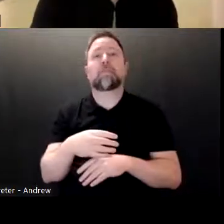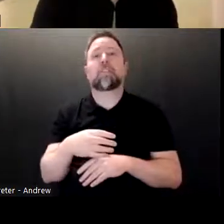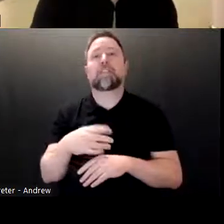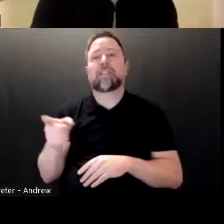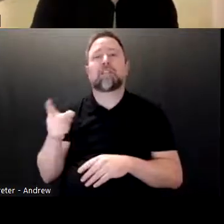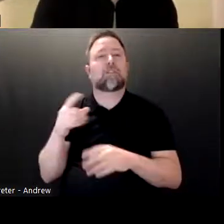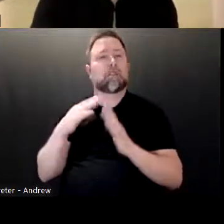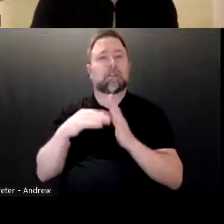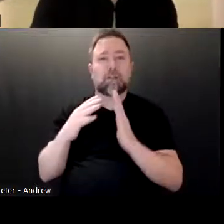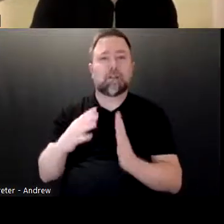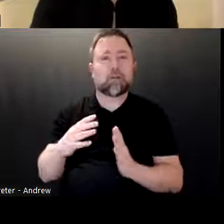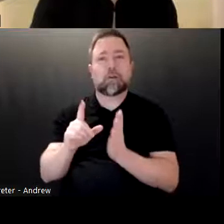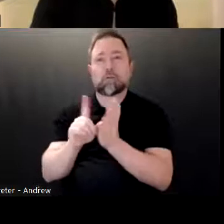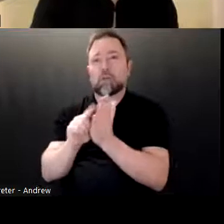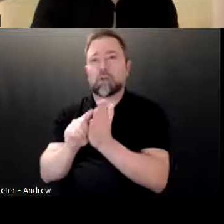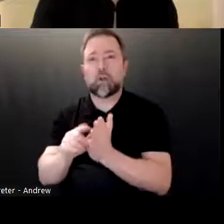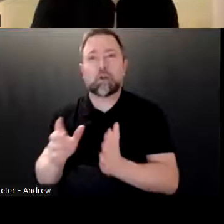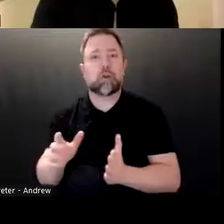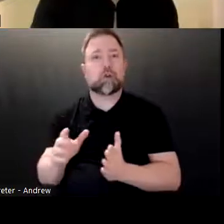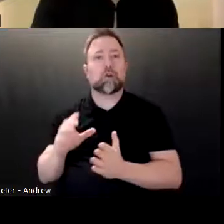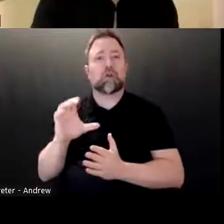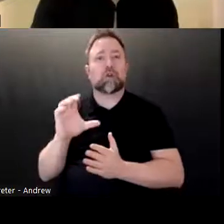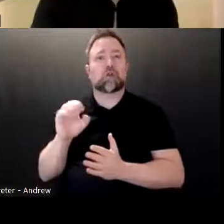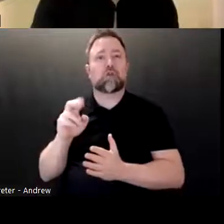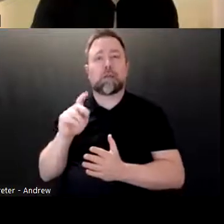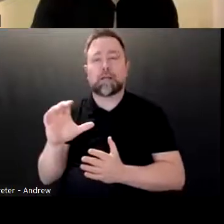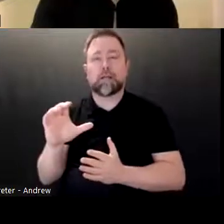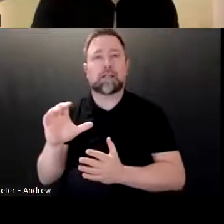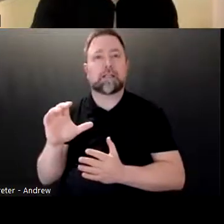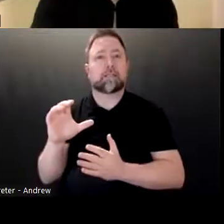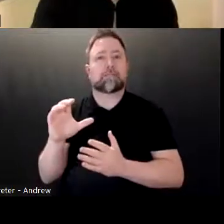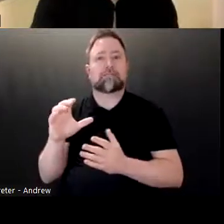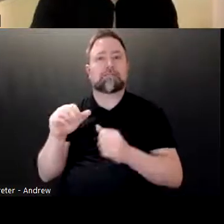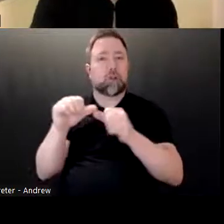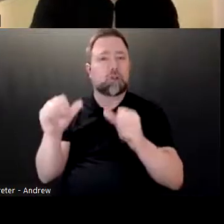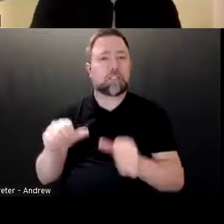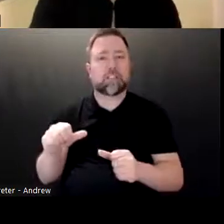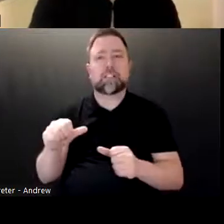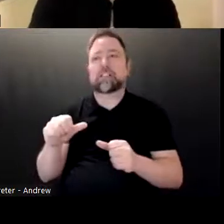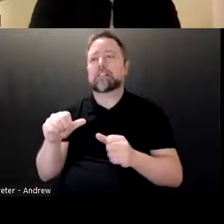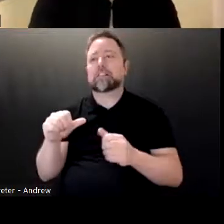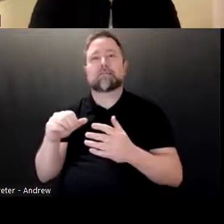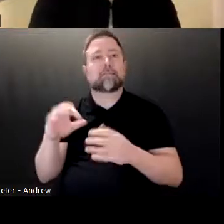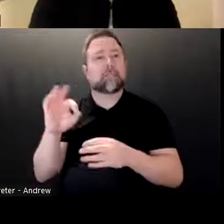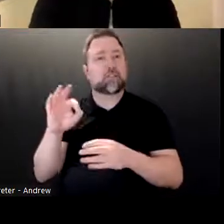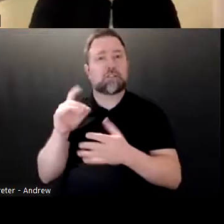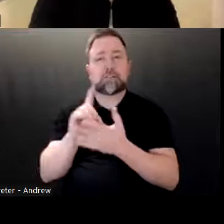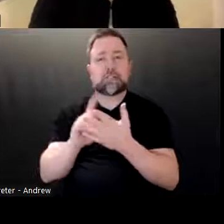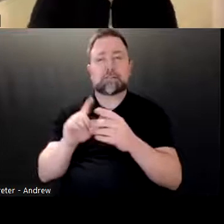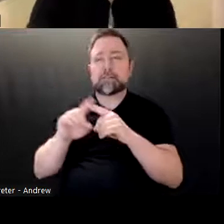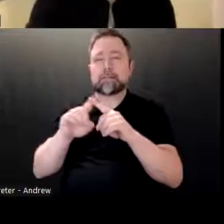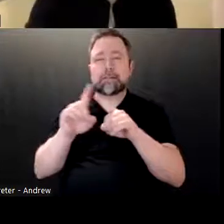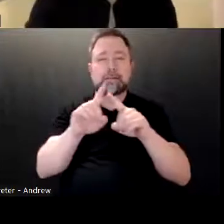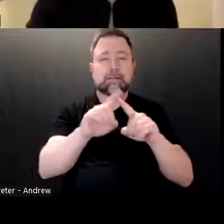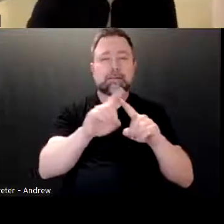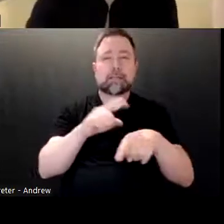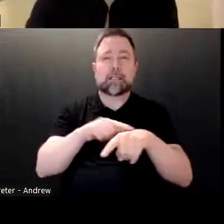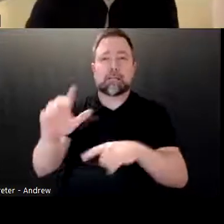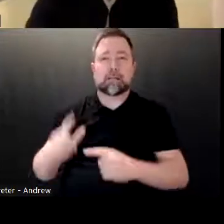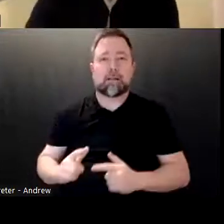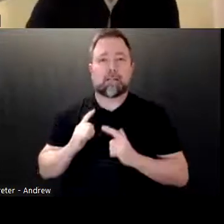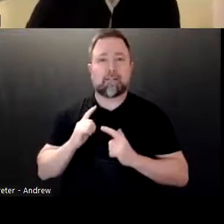country, including the Wharton Esherick Museum, where we have 2 iterations of music stand in the studio. So also in the